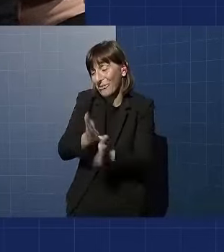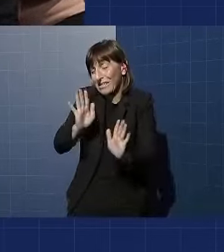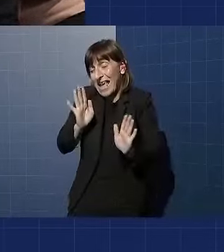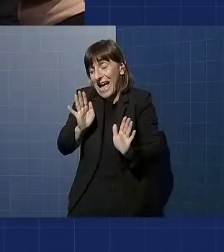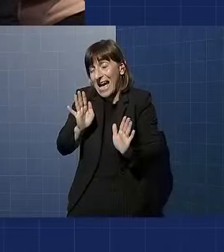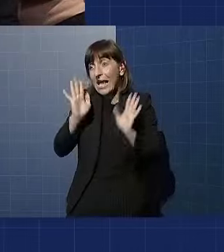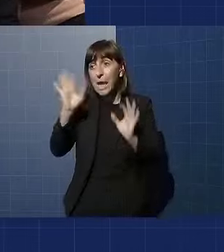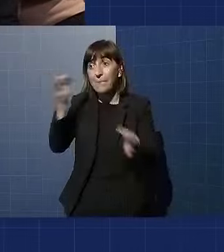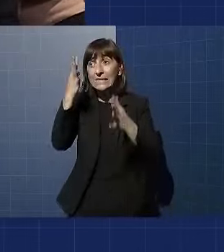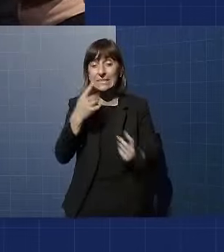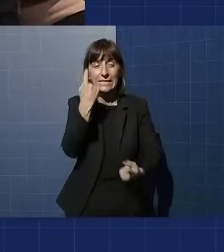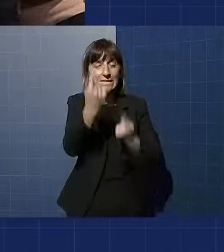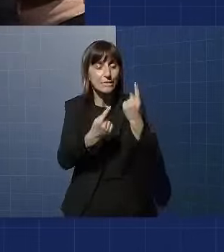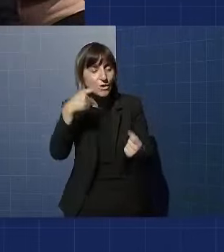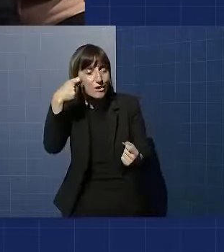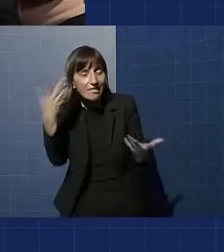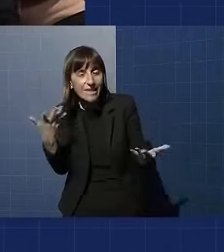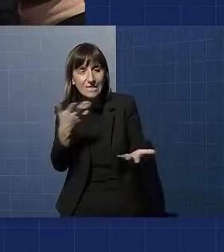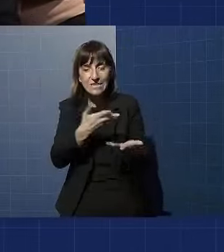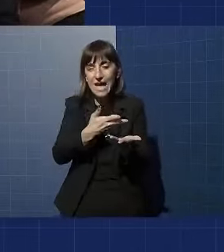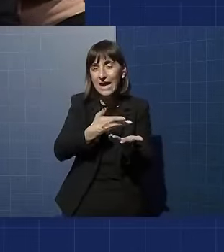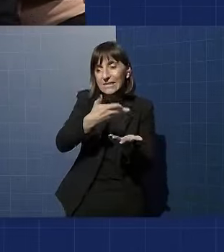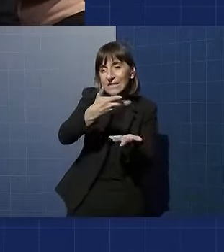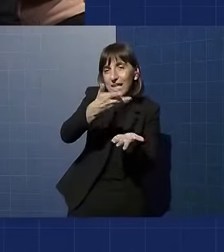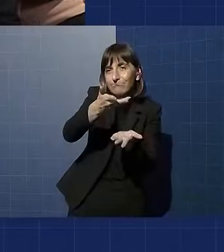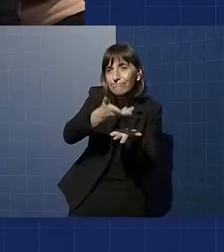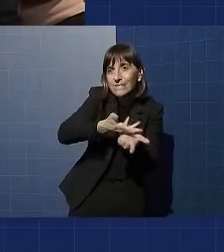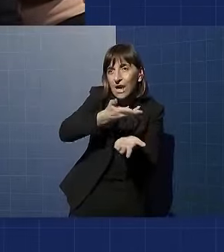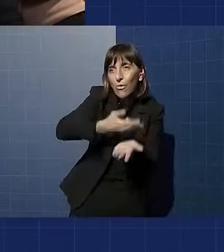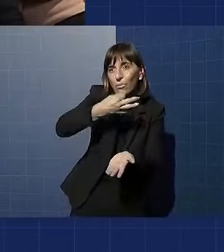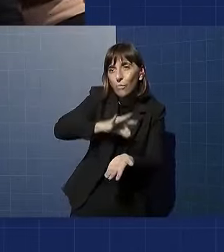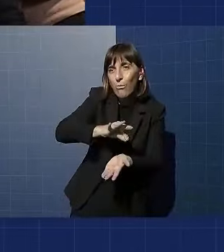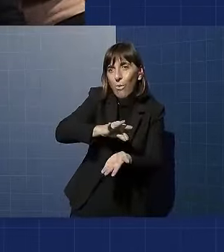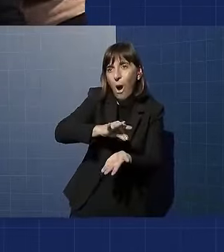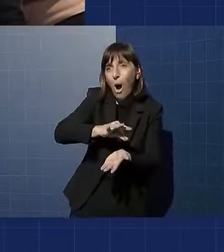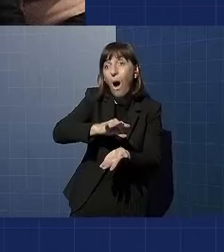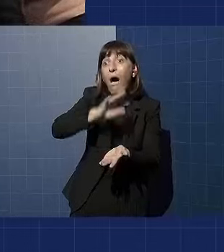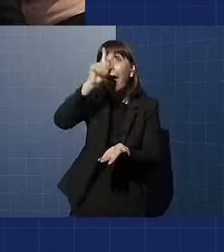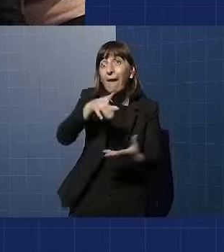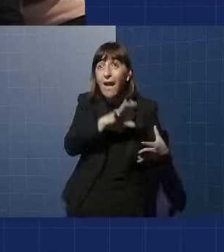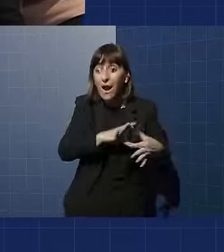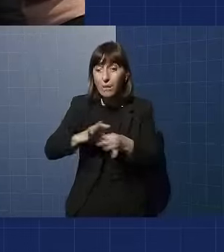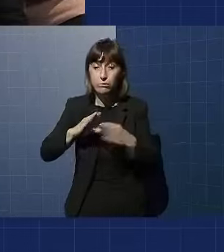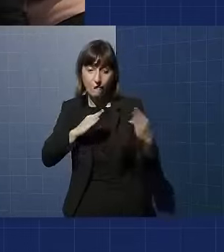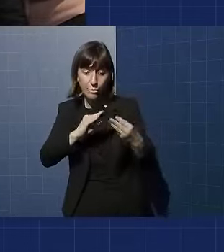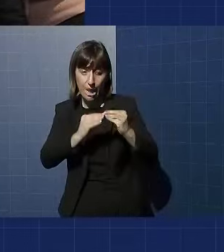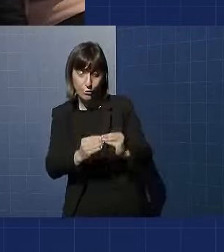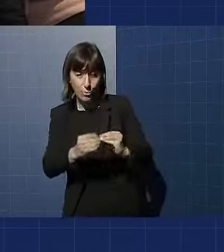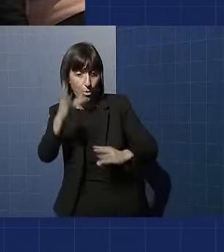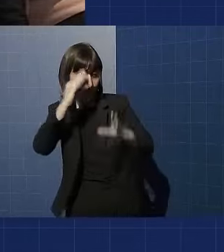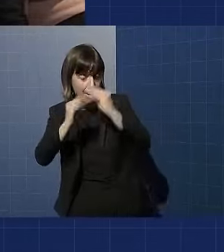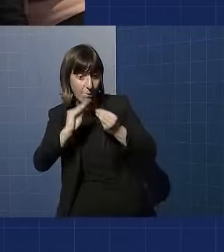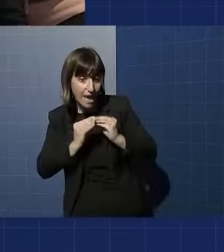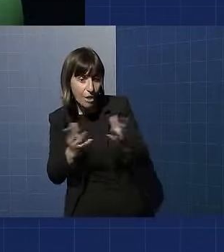un caso comunque interessante che possa essere raccontato, per, e cosa si è imparato poi, come si è affrontato, come si è